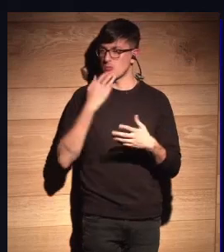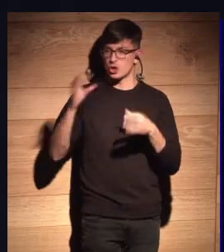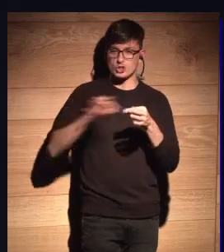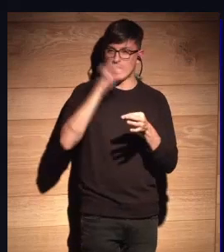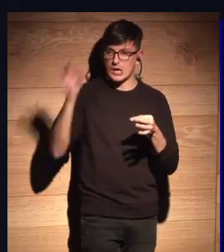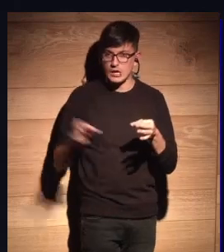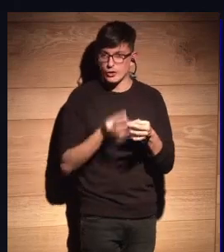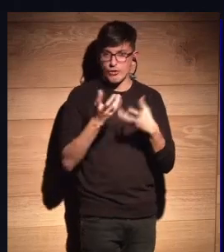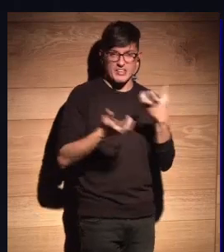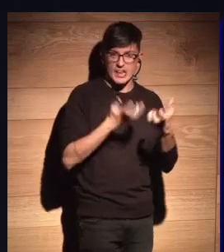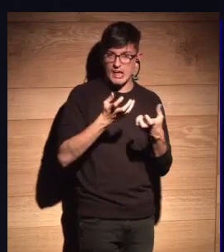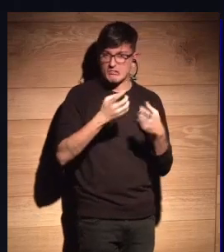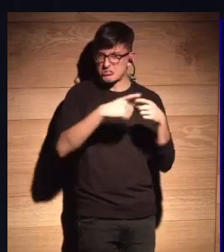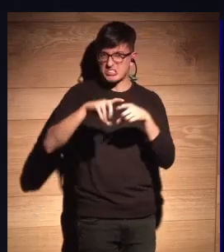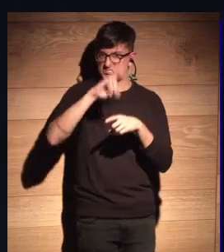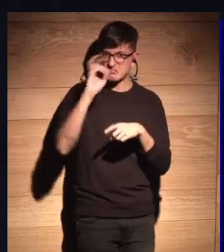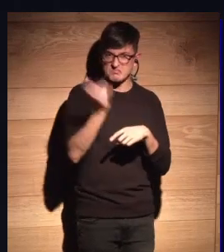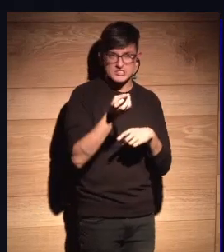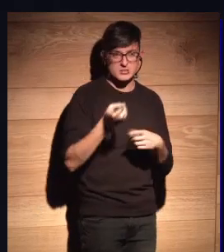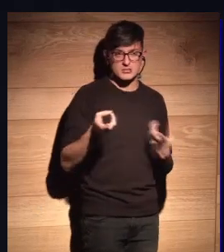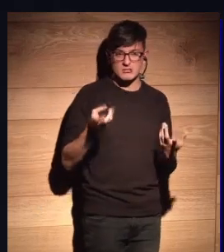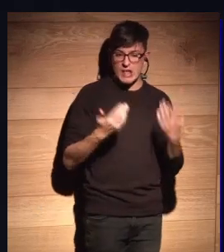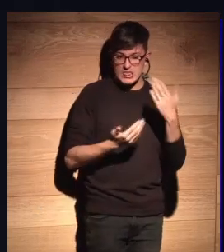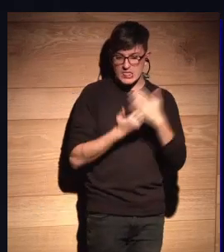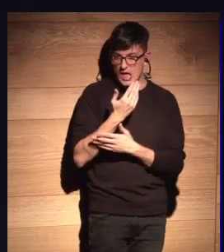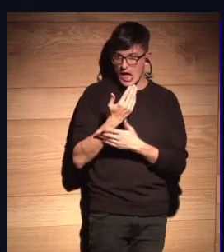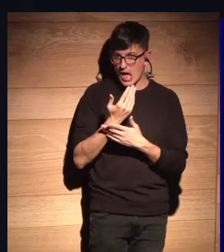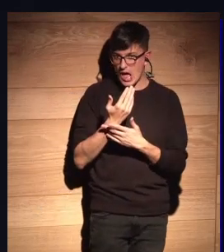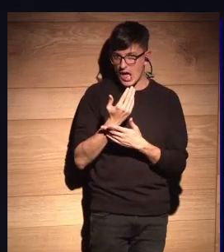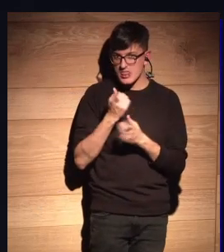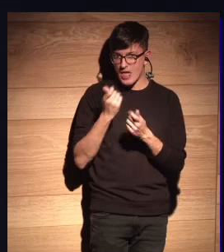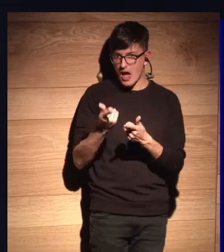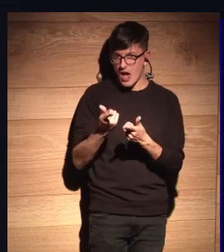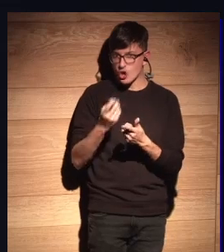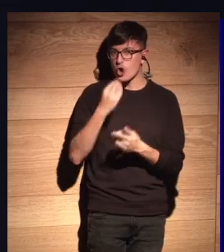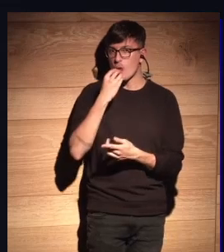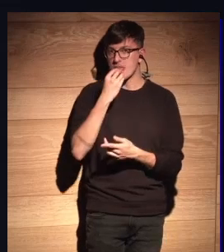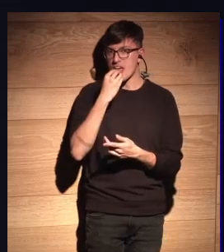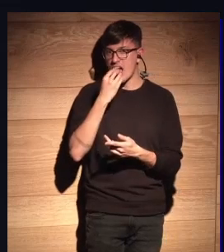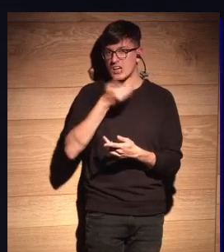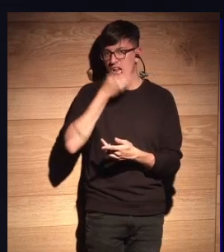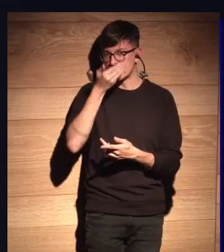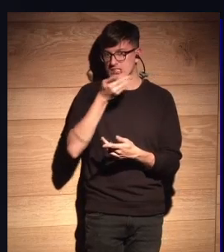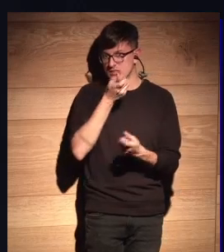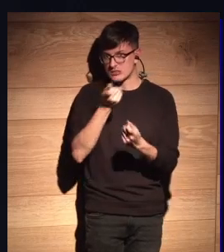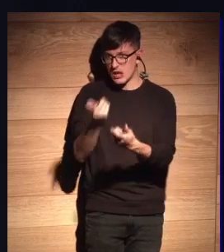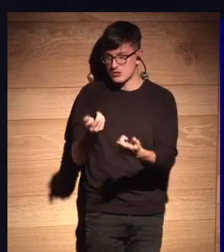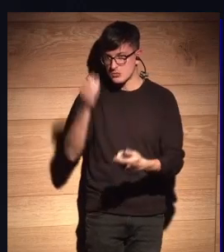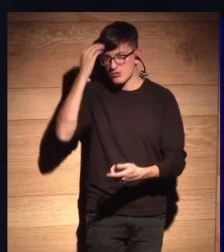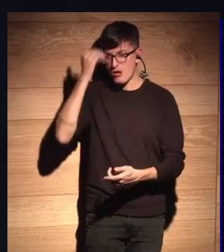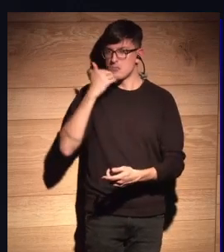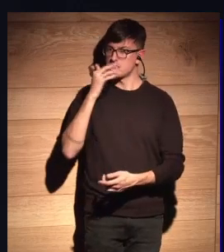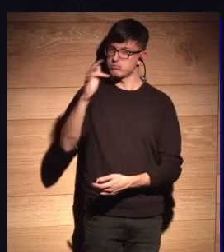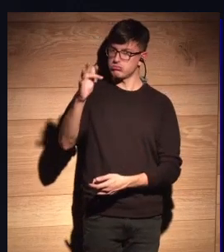a hot meal in the course of the day. So we really, I think that it was a great benefit to